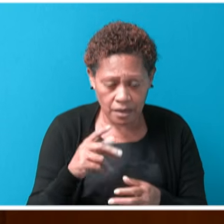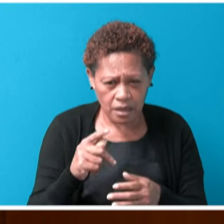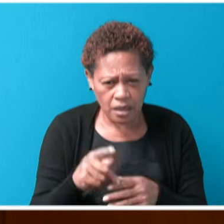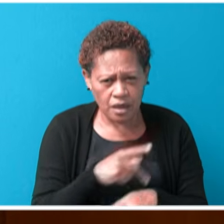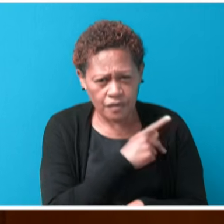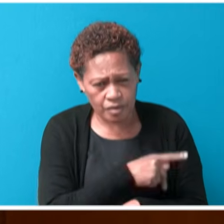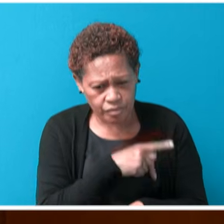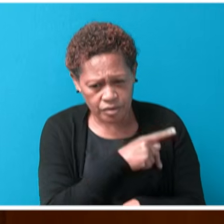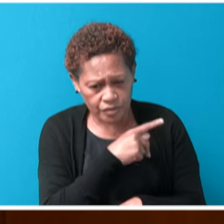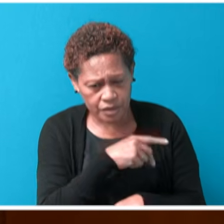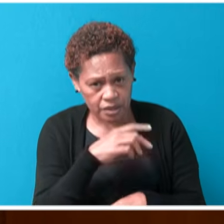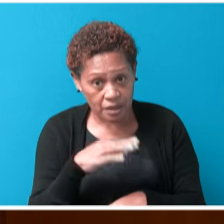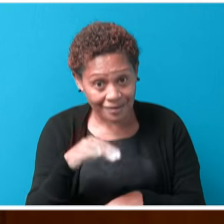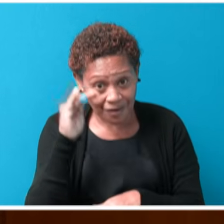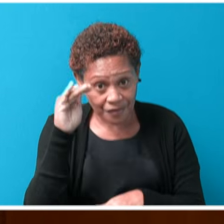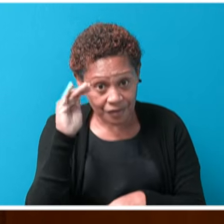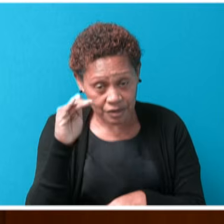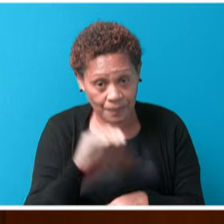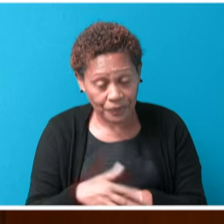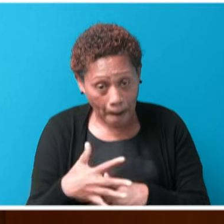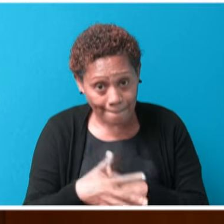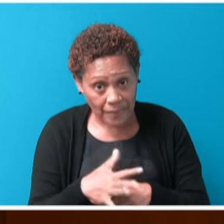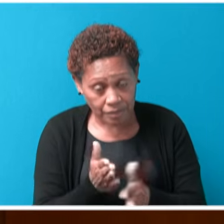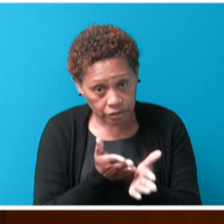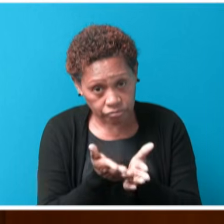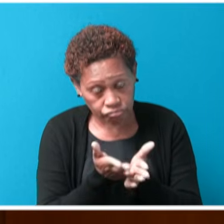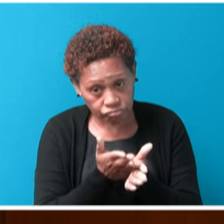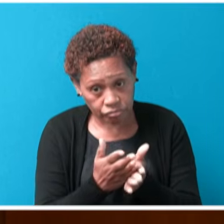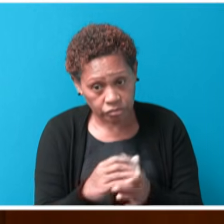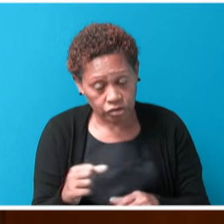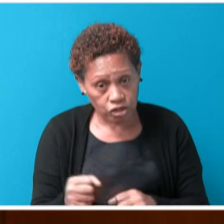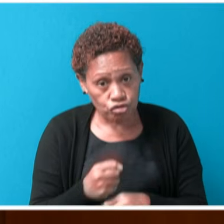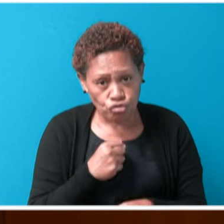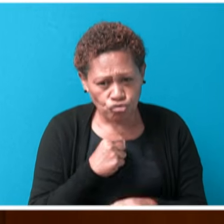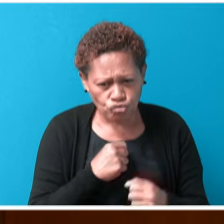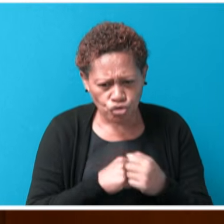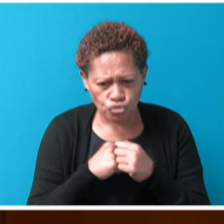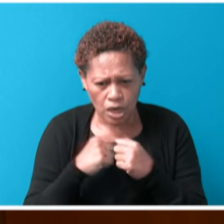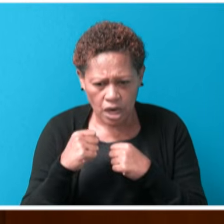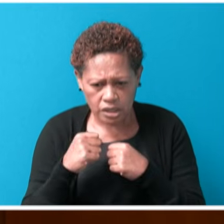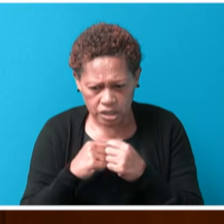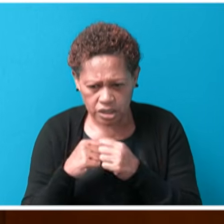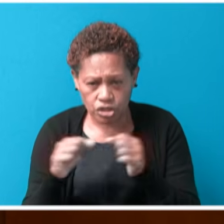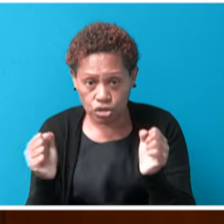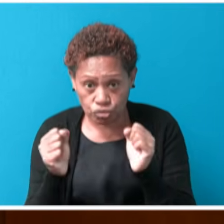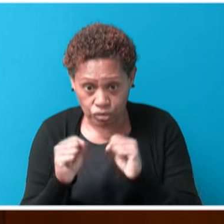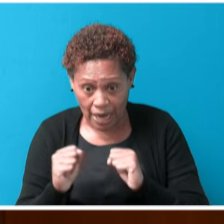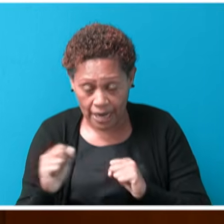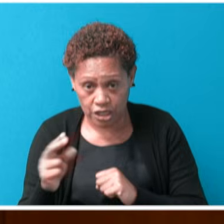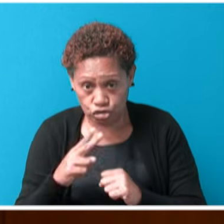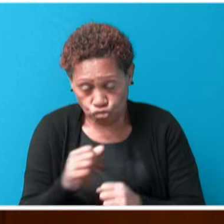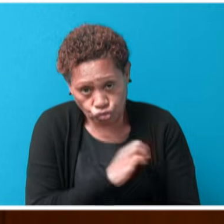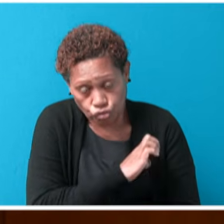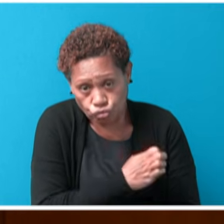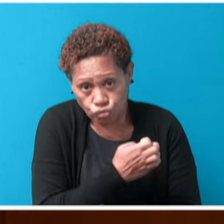and future-ready public service. The structural transformation is designed to strengthen governance and scale